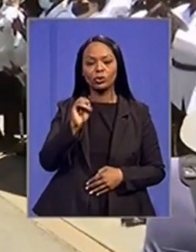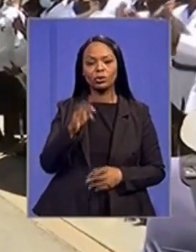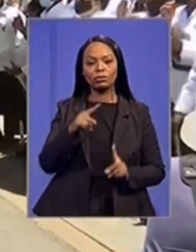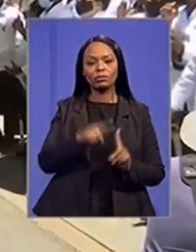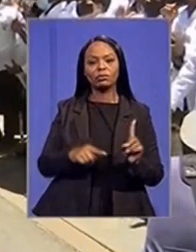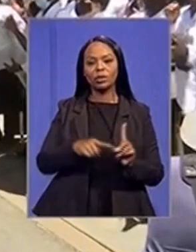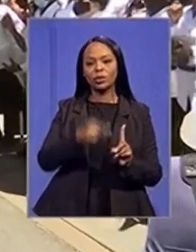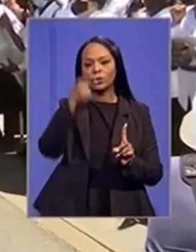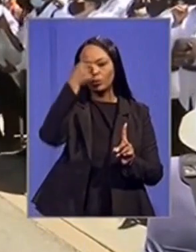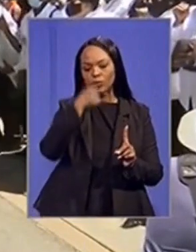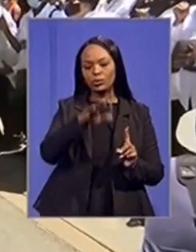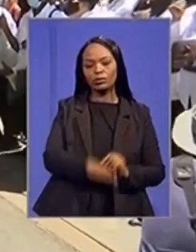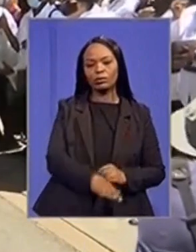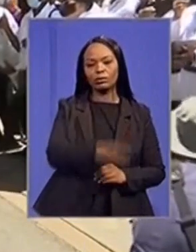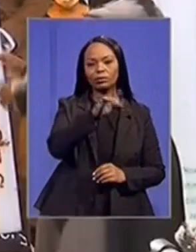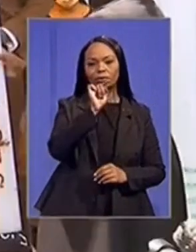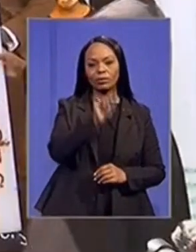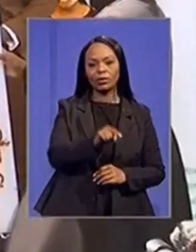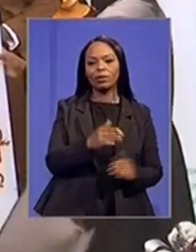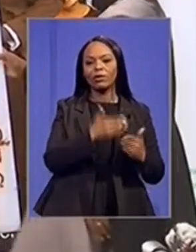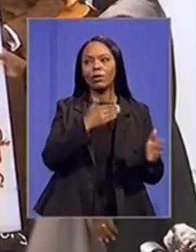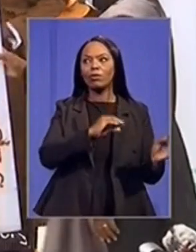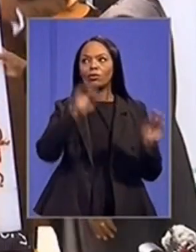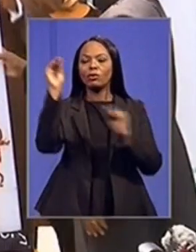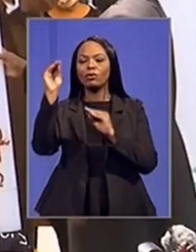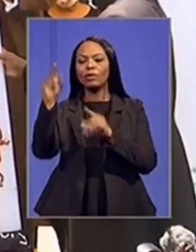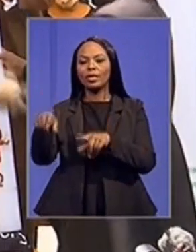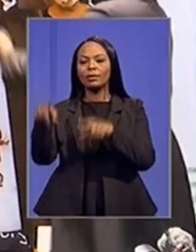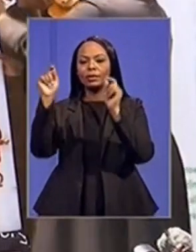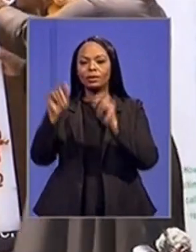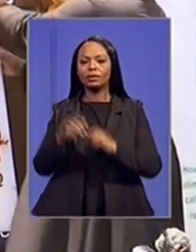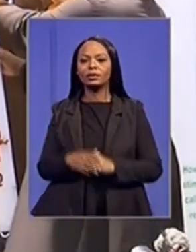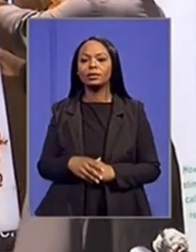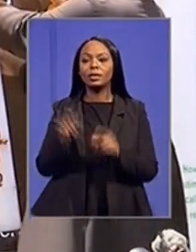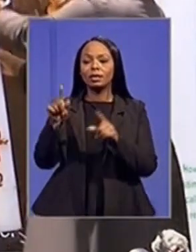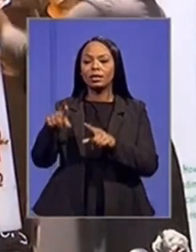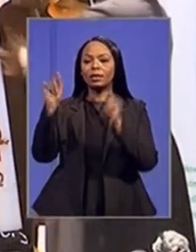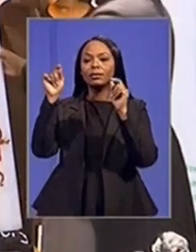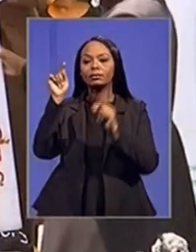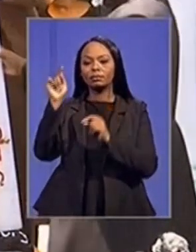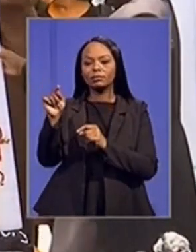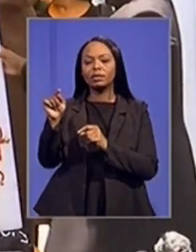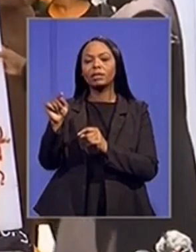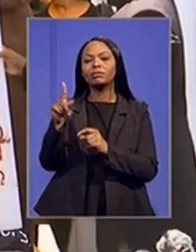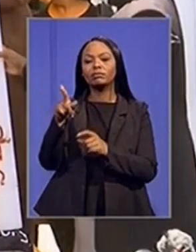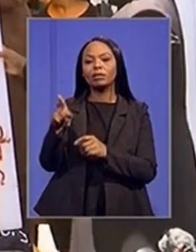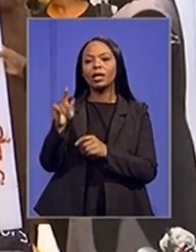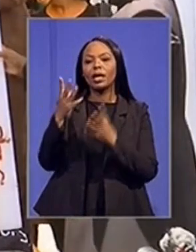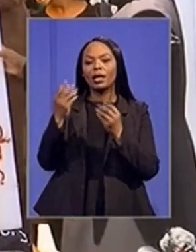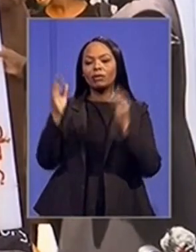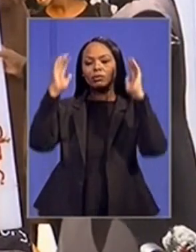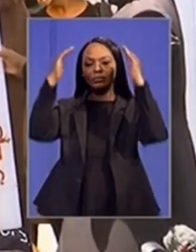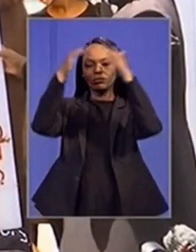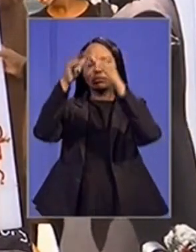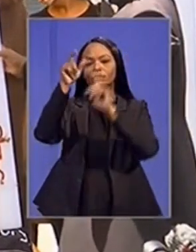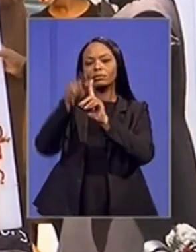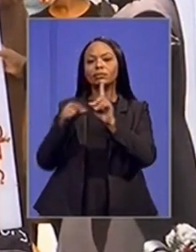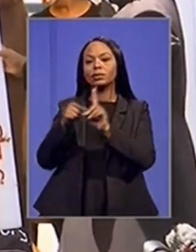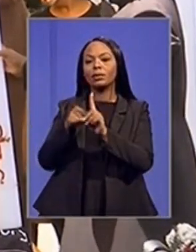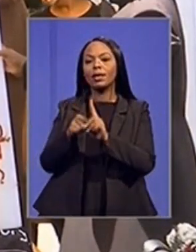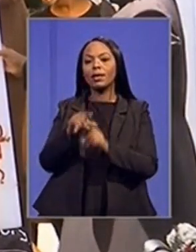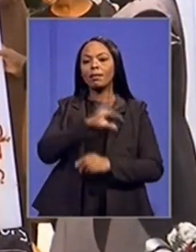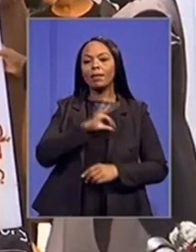pele a falela Cape Town mona ke mo a sebeditseng ka thata e le moitseki. Mayor wa Johannesburg ngaka Mpho